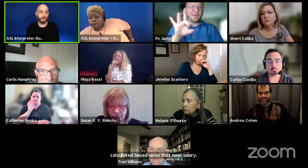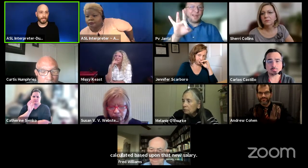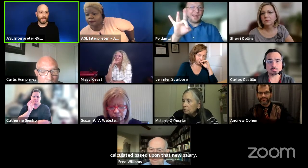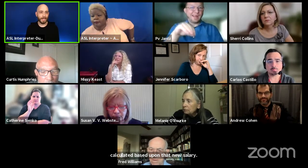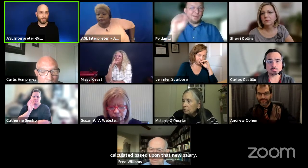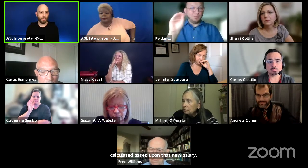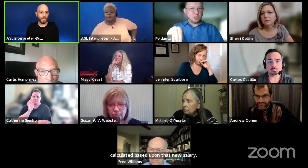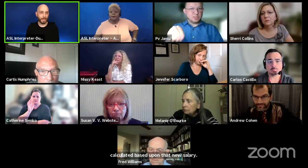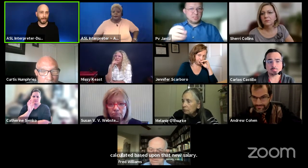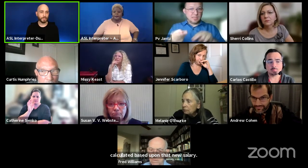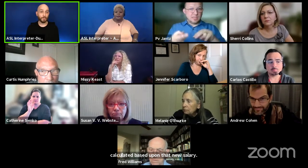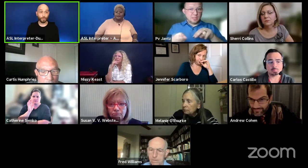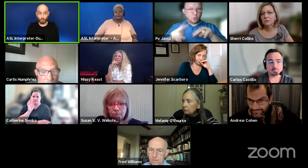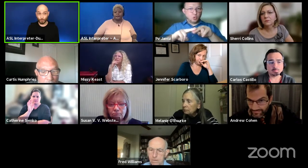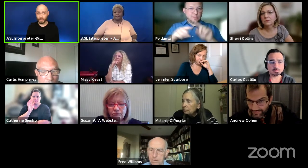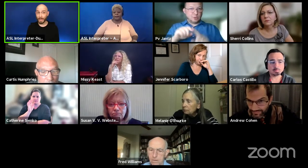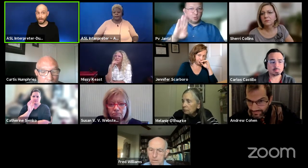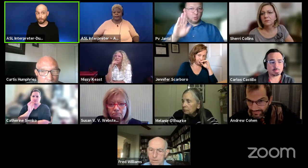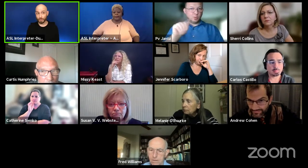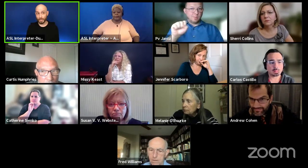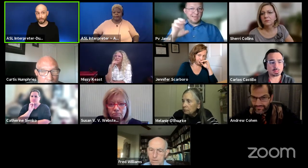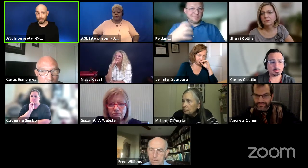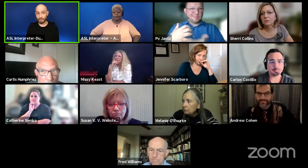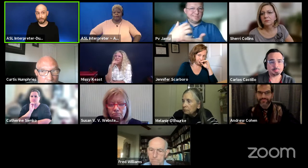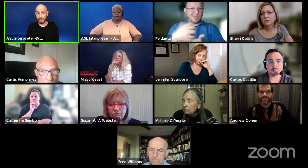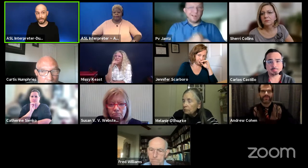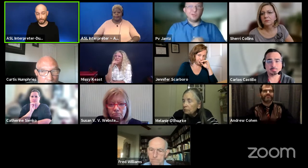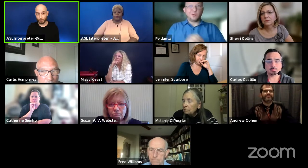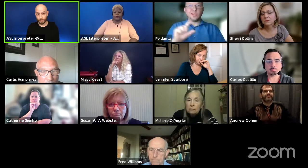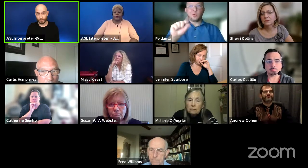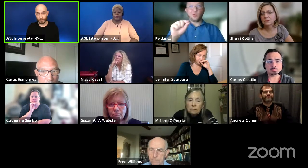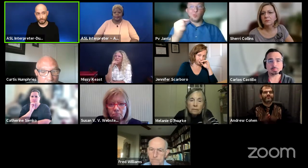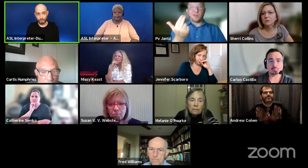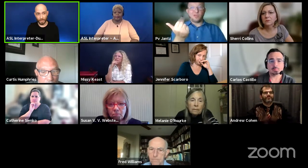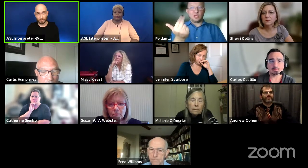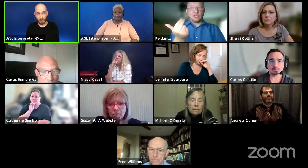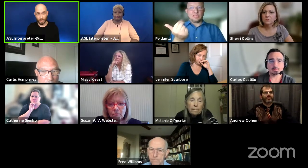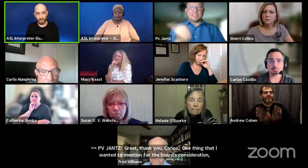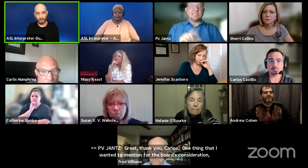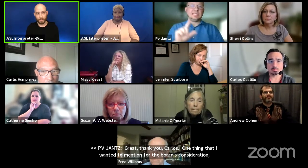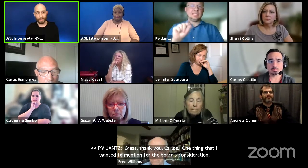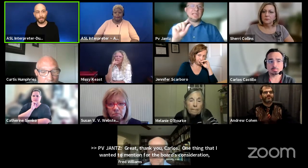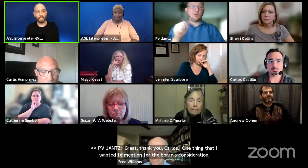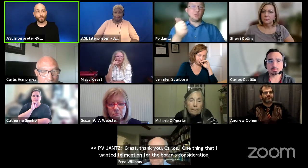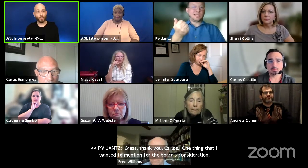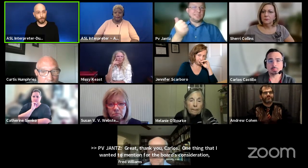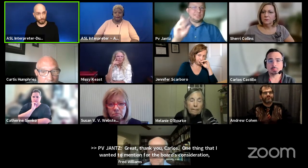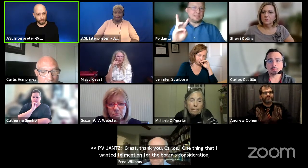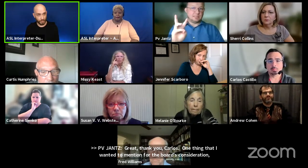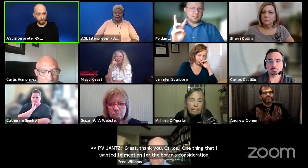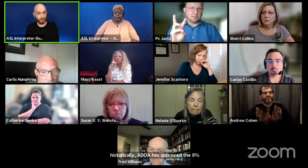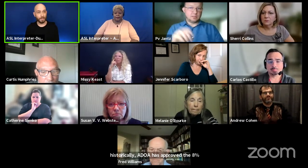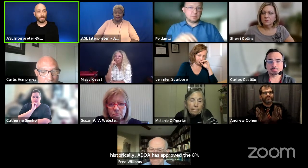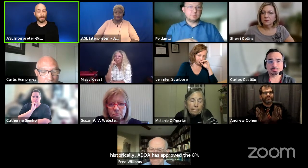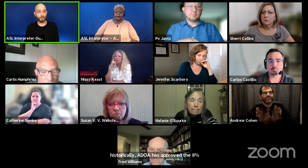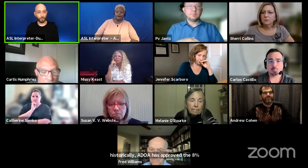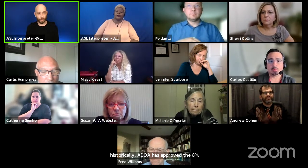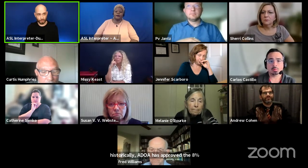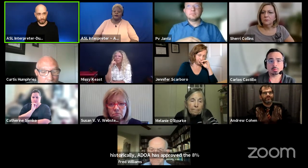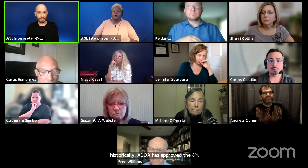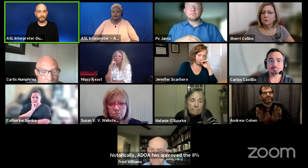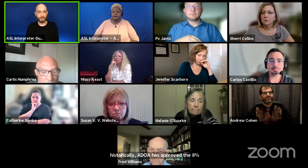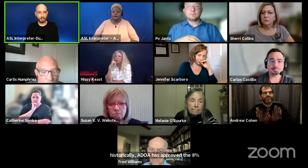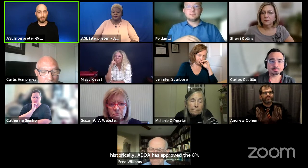historically, ADOA has approved the 8% increases to the base pay. In 2013 and